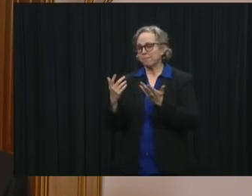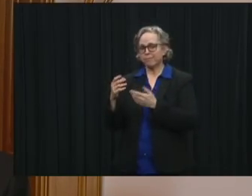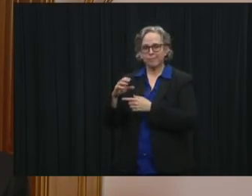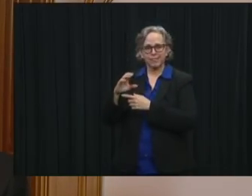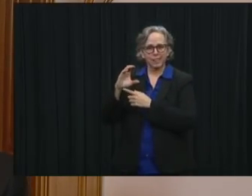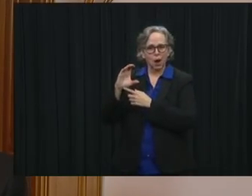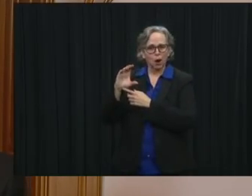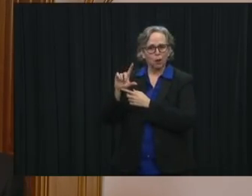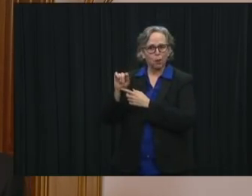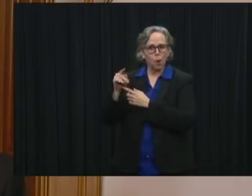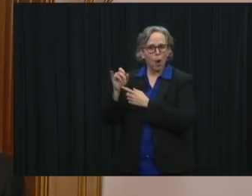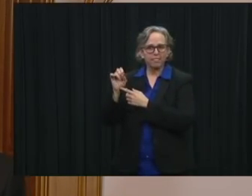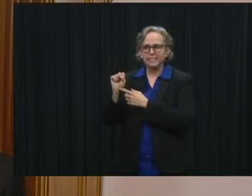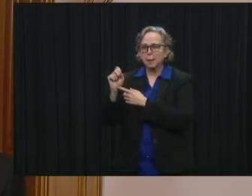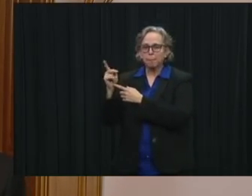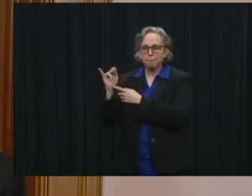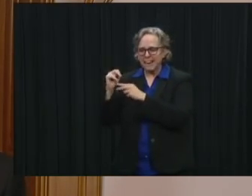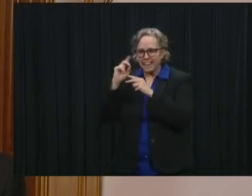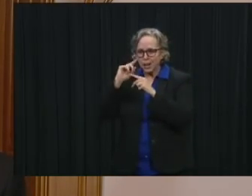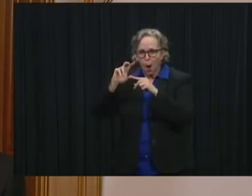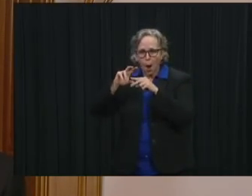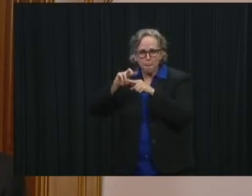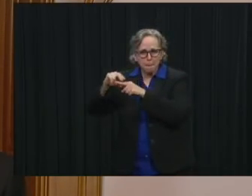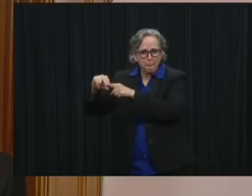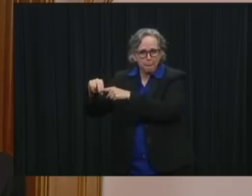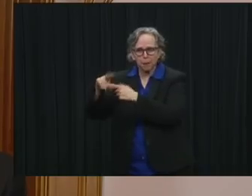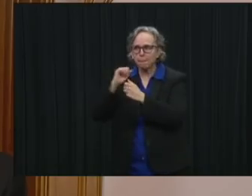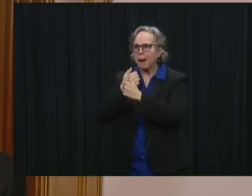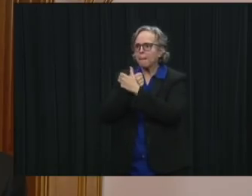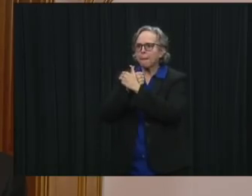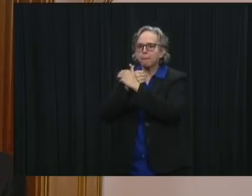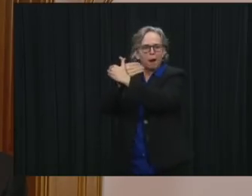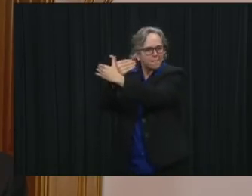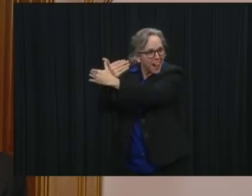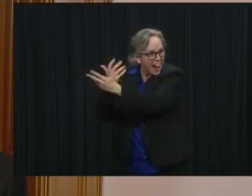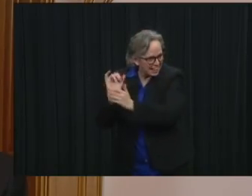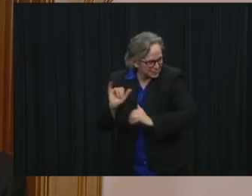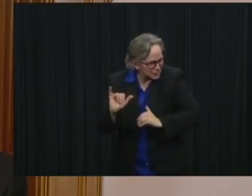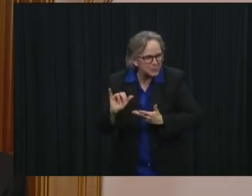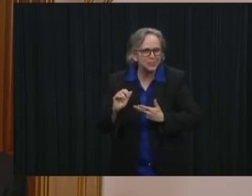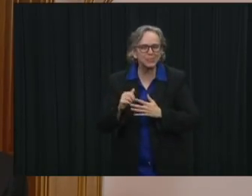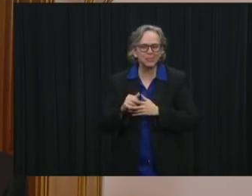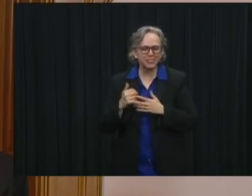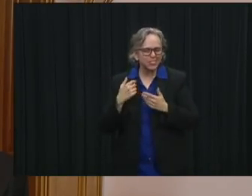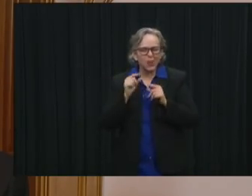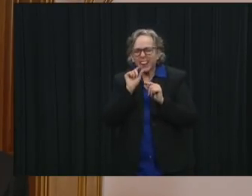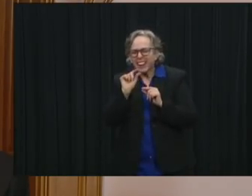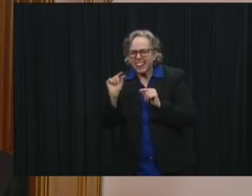that book, The Very Hungry Caterpillar, to the kids, and I want to see what my own grandkids can make.